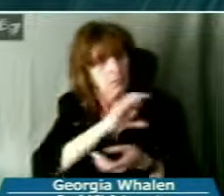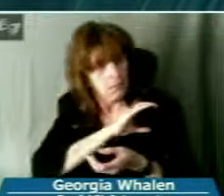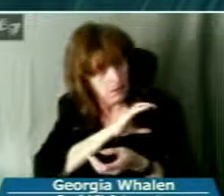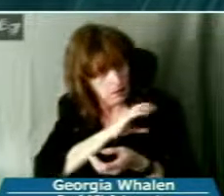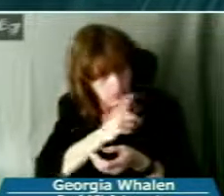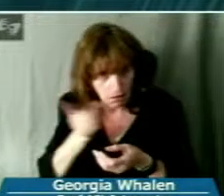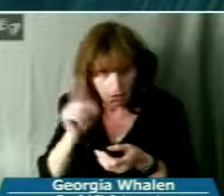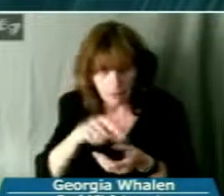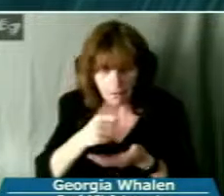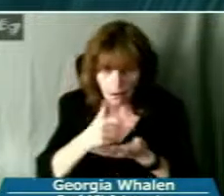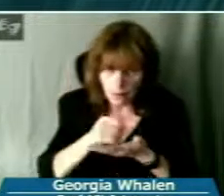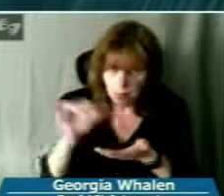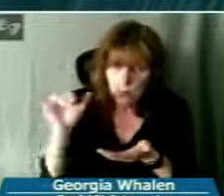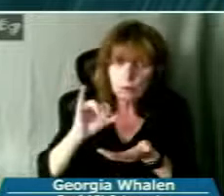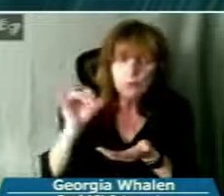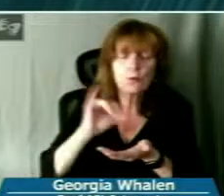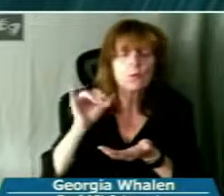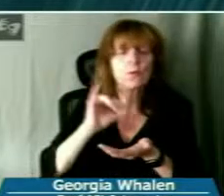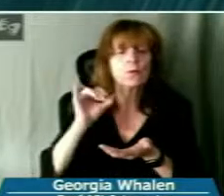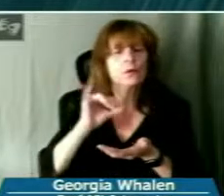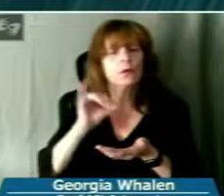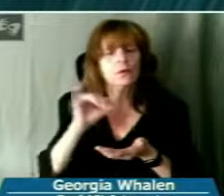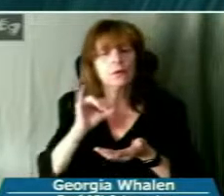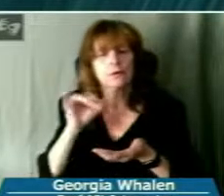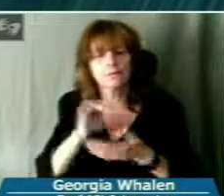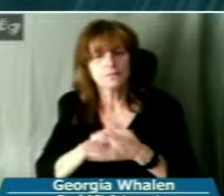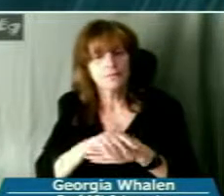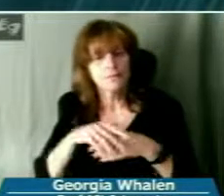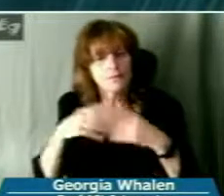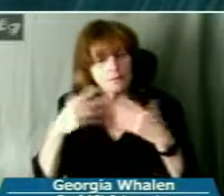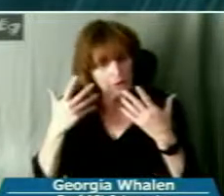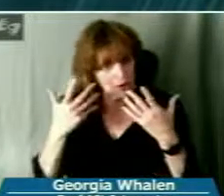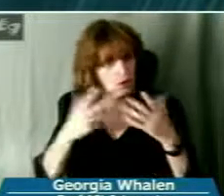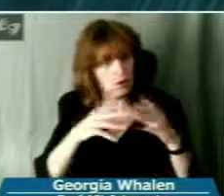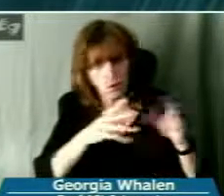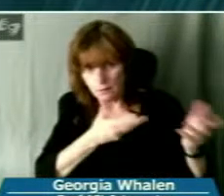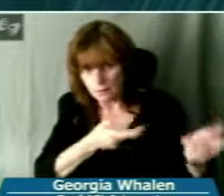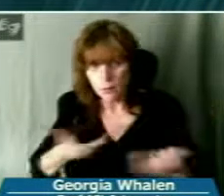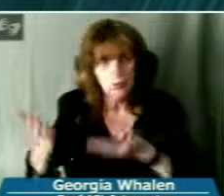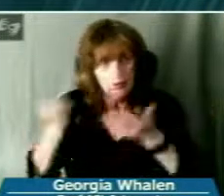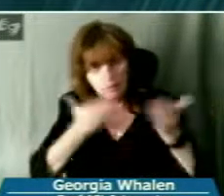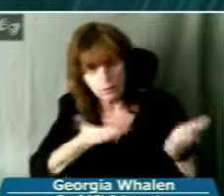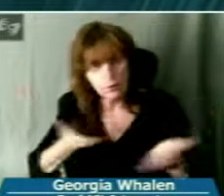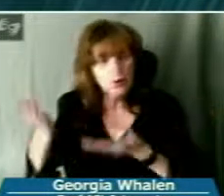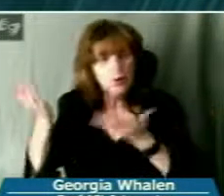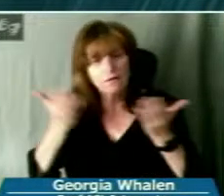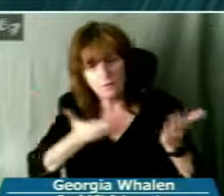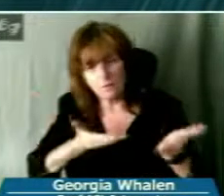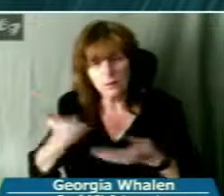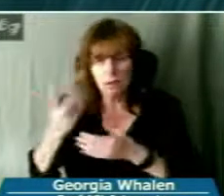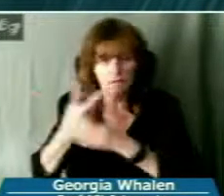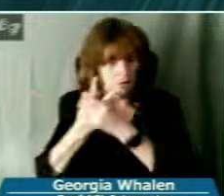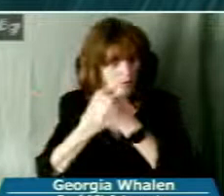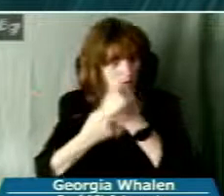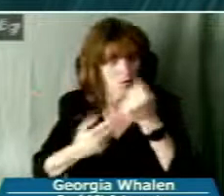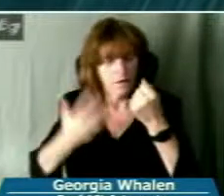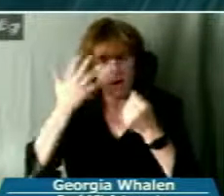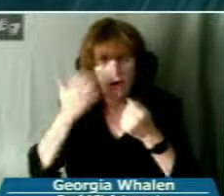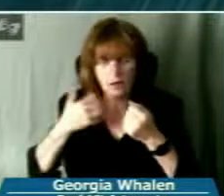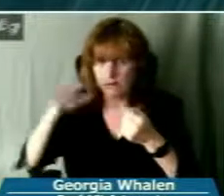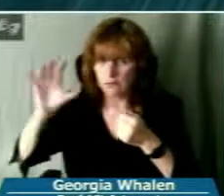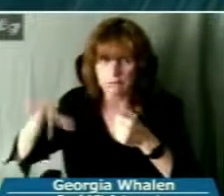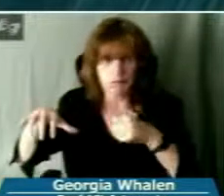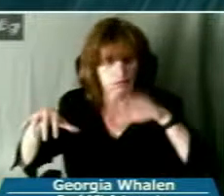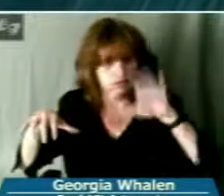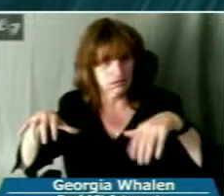of the patients being moved from the Roslyn, and then both of the hospitals, Hamilton Health Sciences and St. Joe's, we